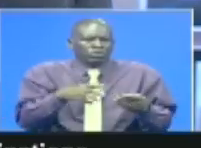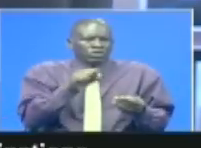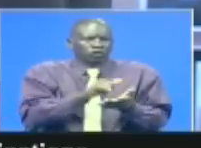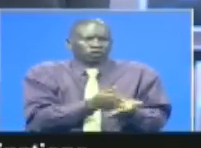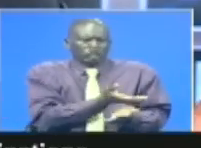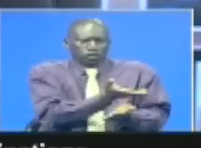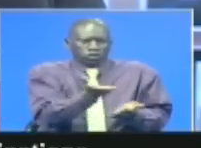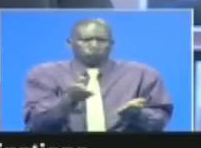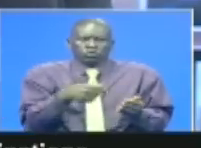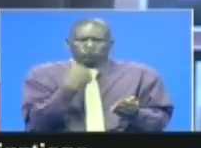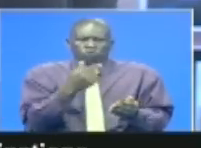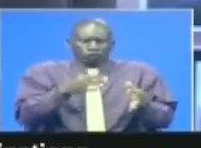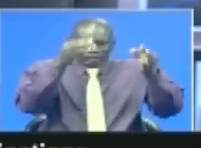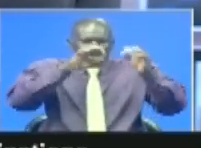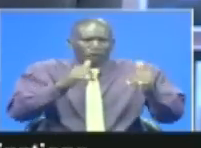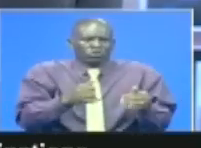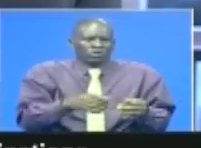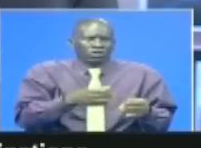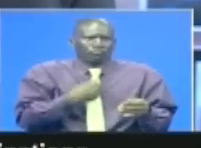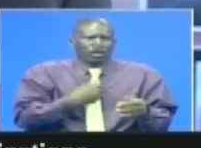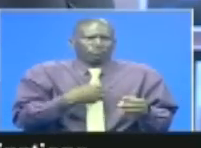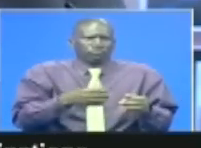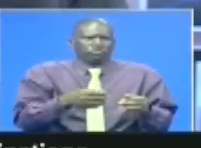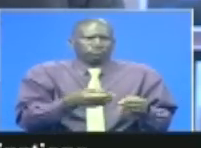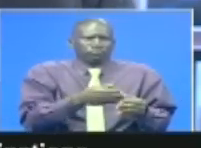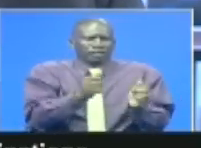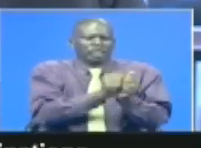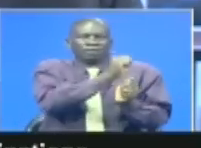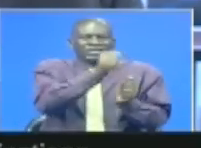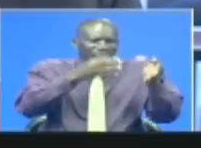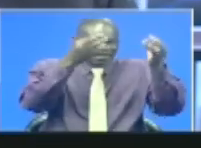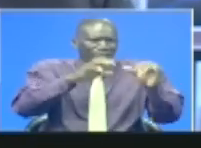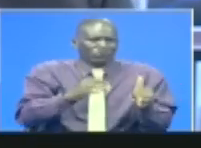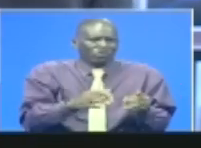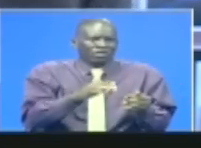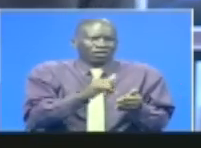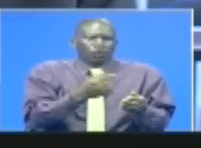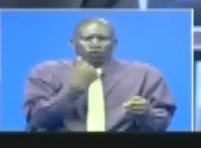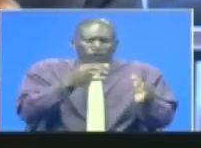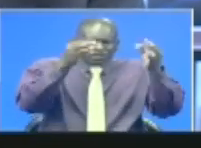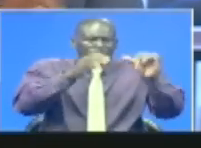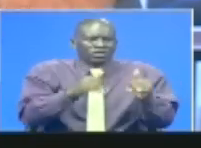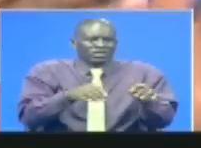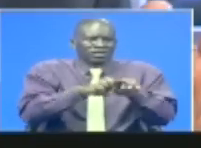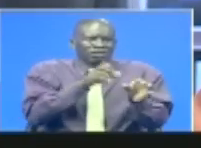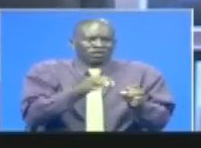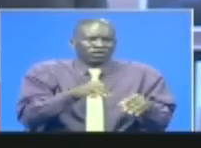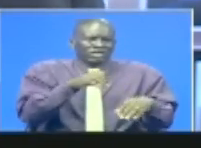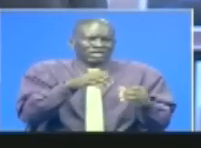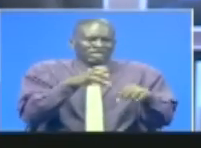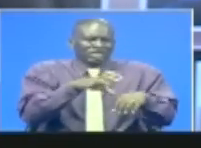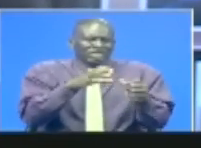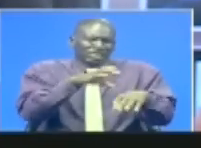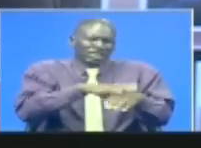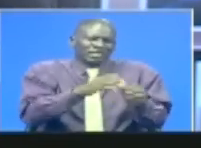are probably undecided, because we have a vote of about 10% that is undecided, even if they were to get the 10% that is